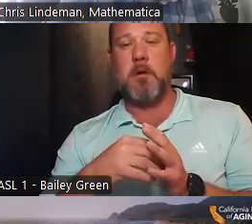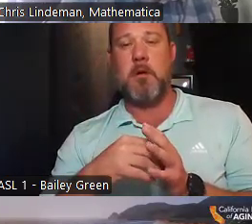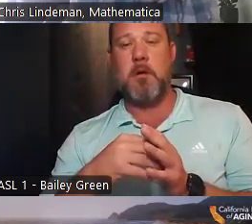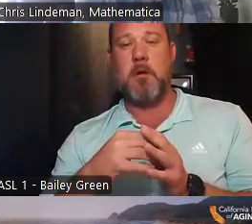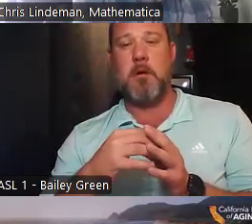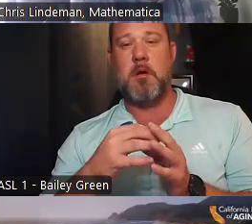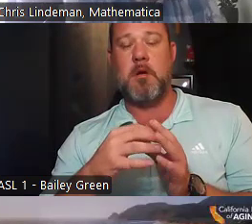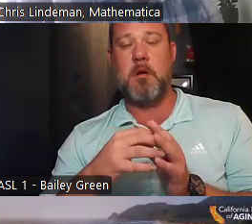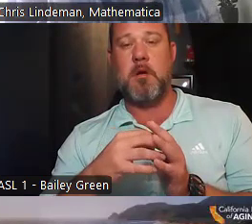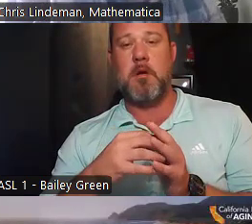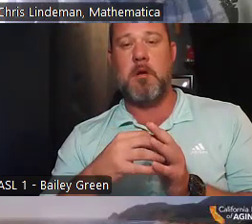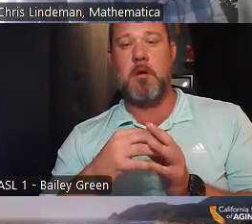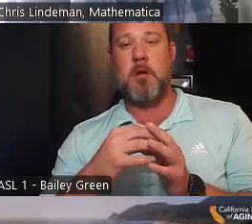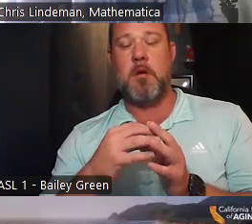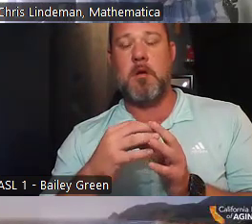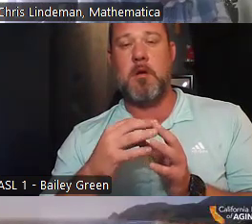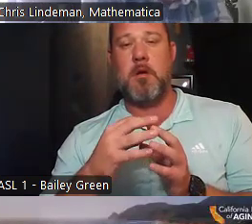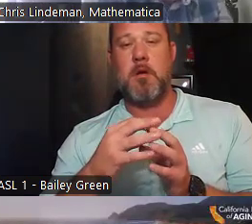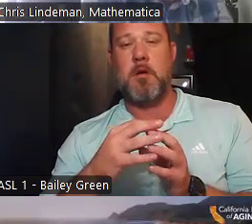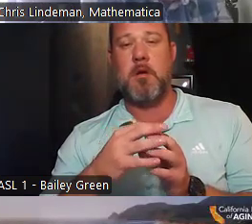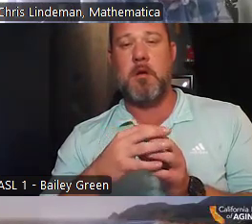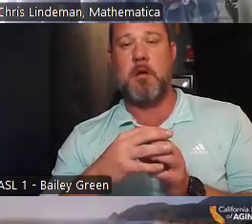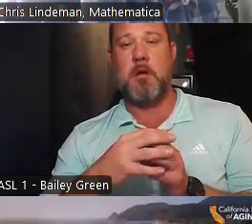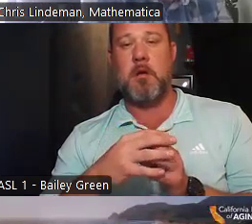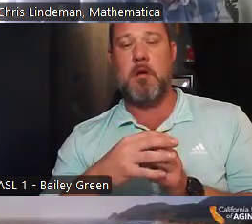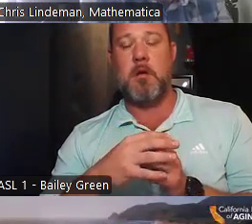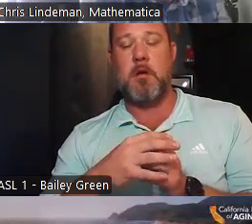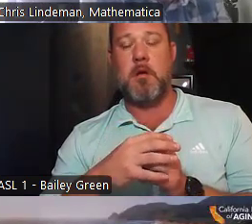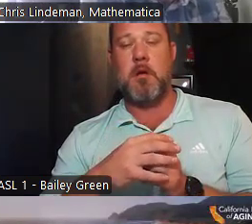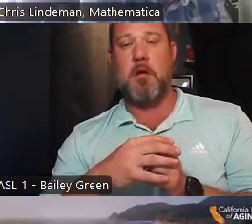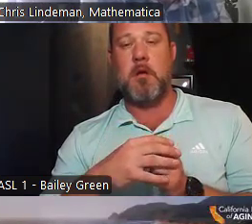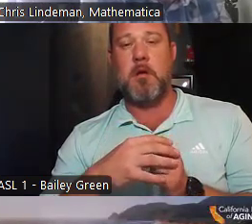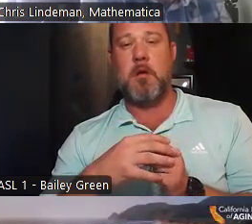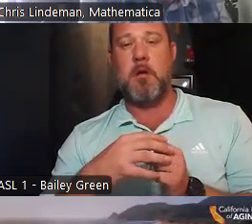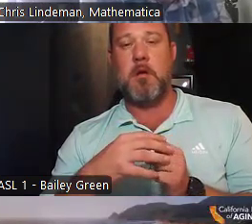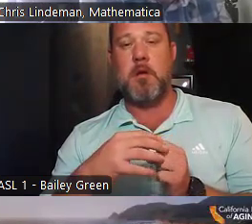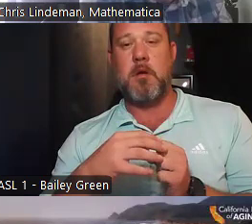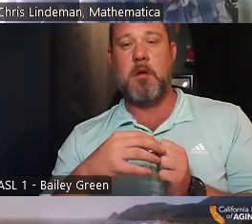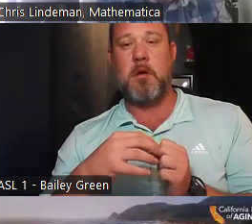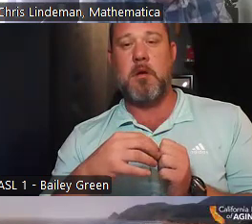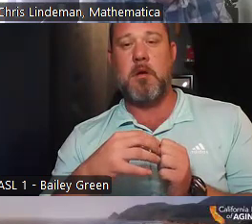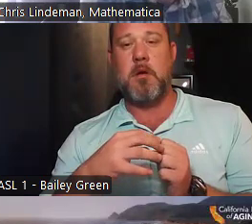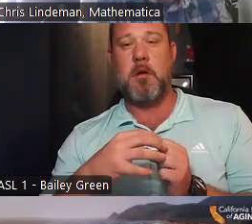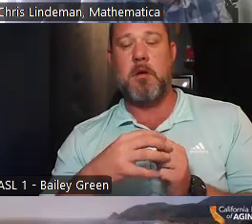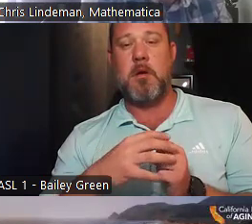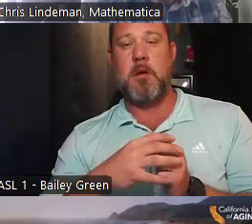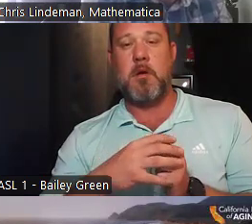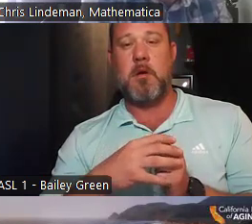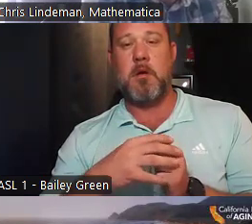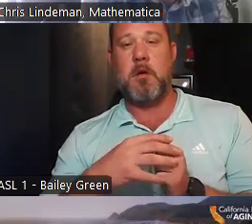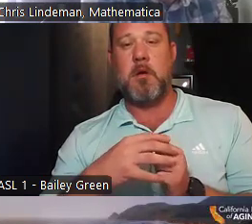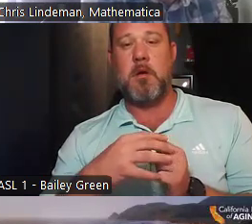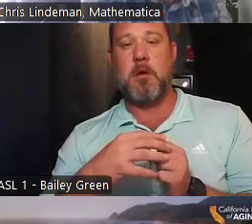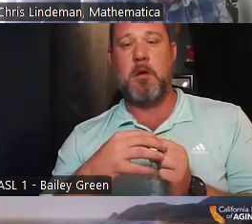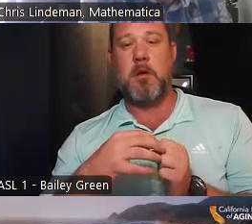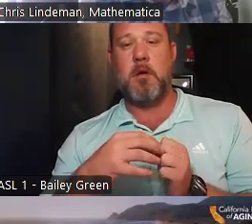Let's see. Well, I don't know what I want to commit to today. Well, let